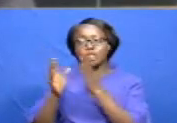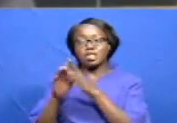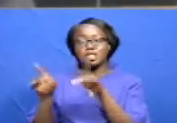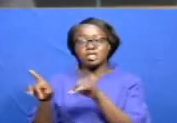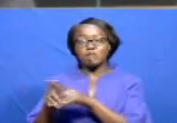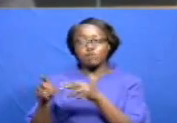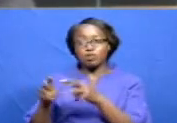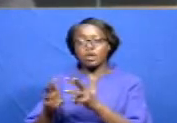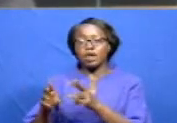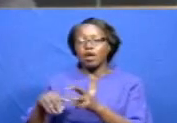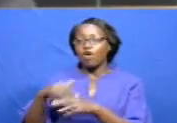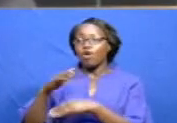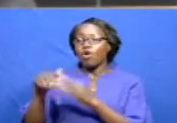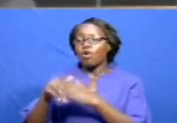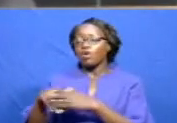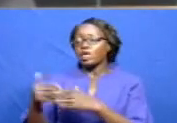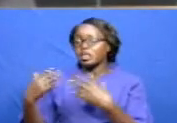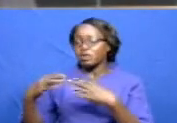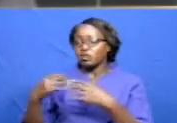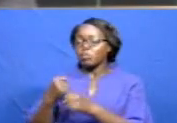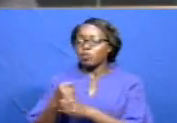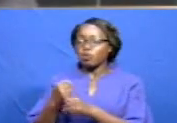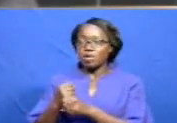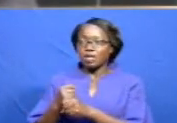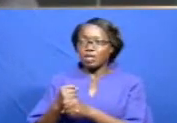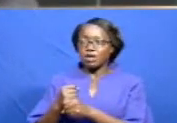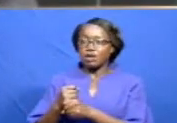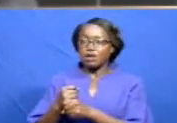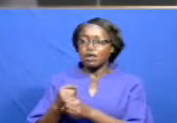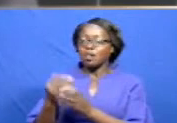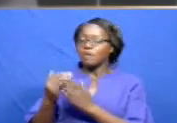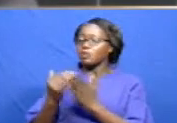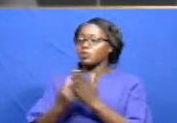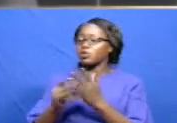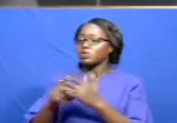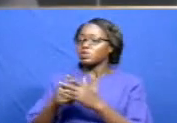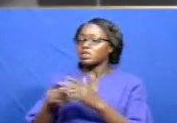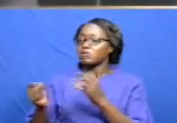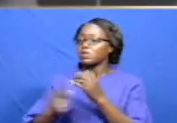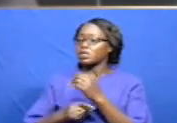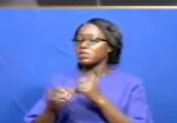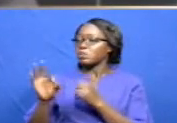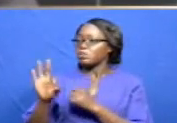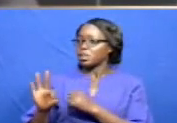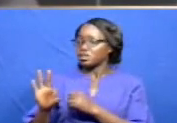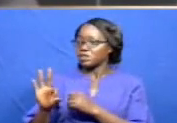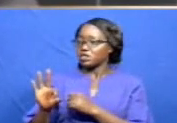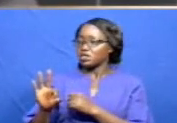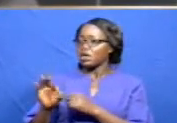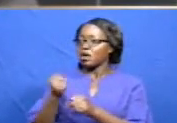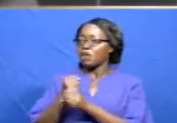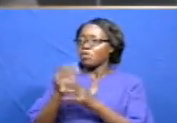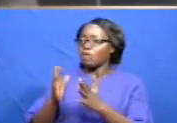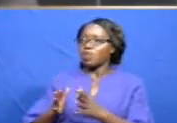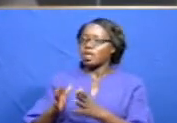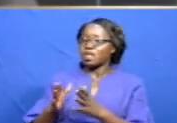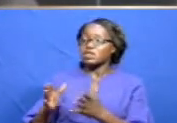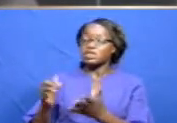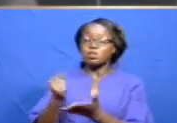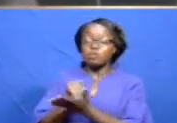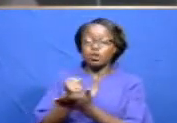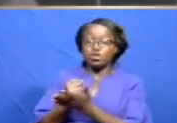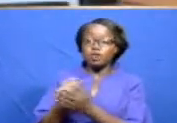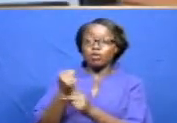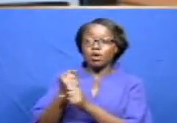that everybody else is doing it. We started a telecommuting program in March. So most of our staff and employees are working from